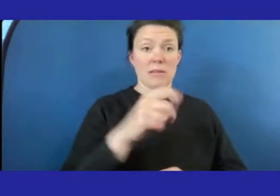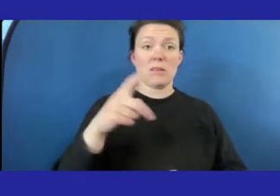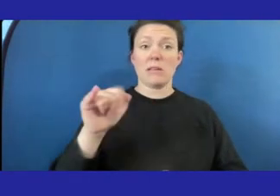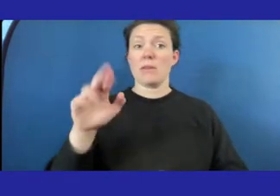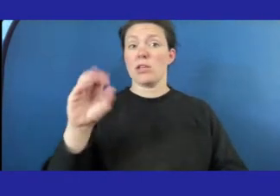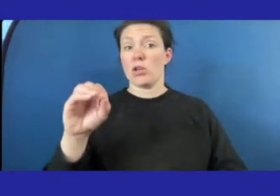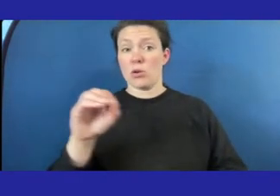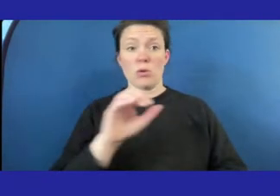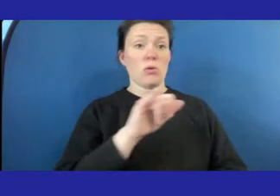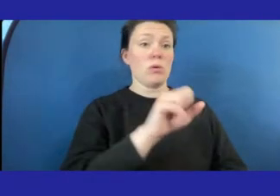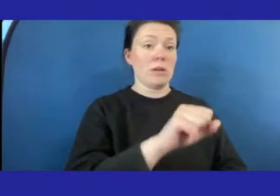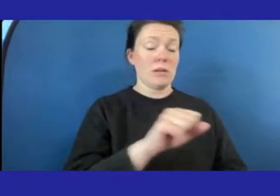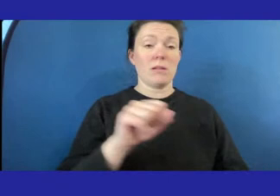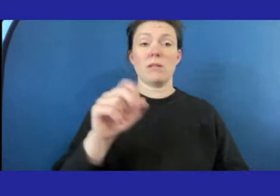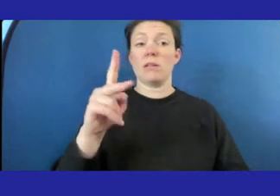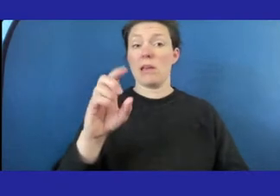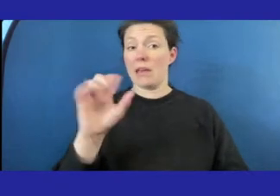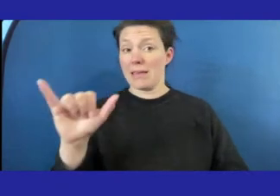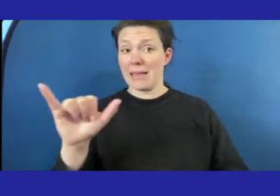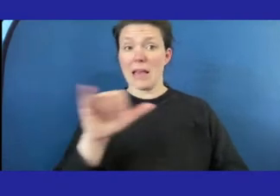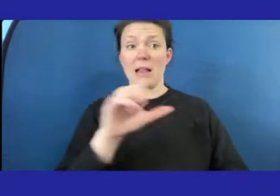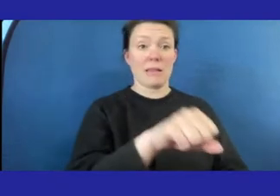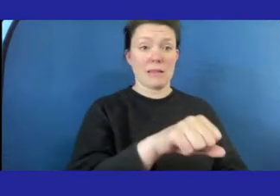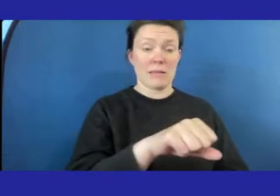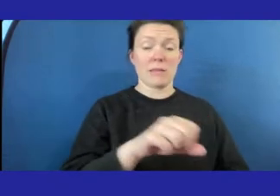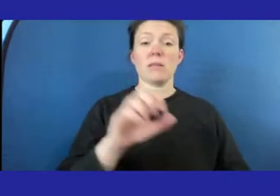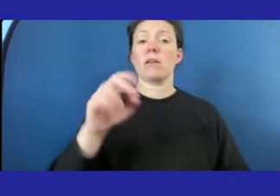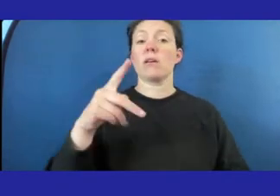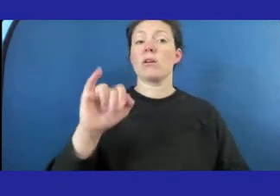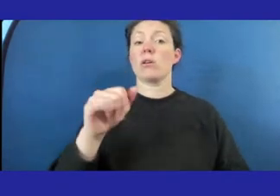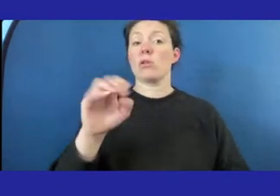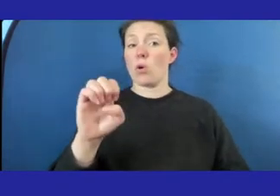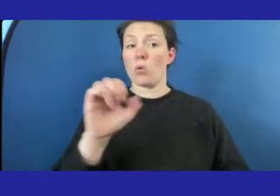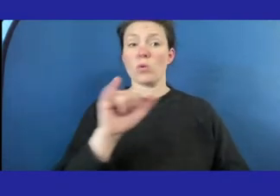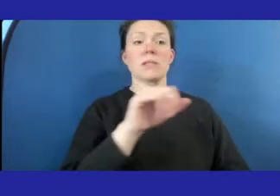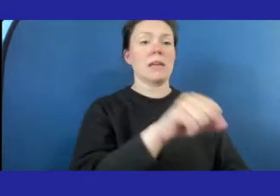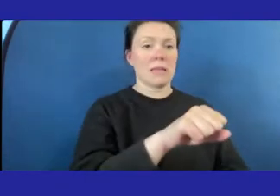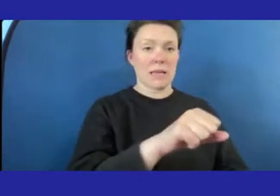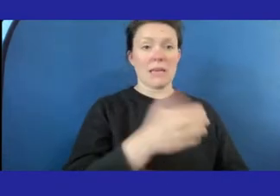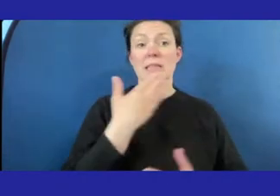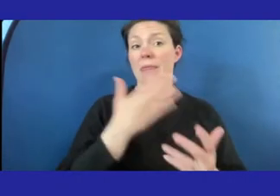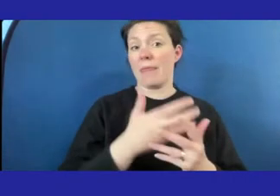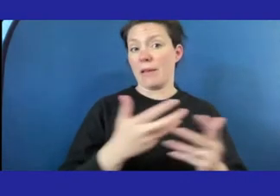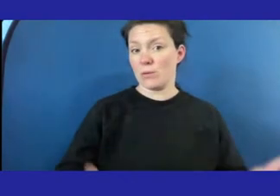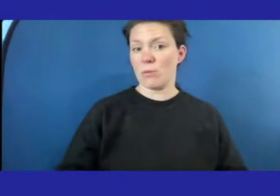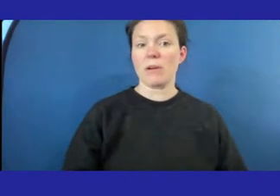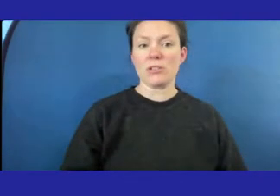Yes. Aaron Kelly? Yes. And Jose Pagan, yes. Thank you so much. Thank you.